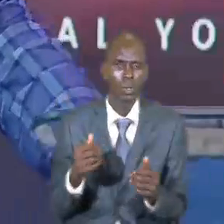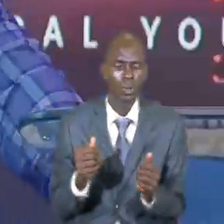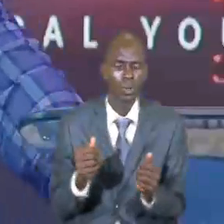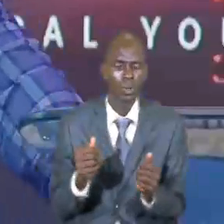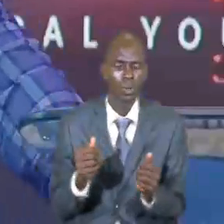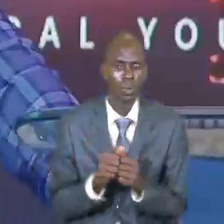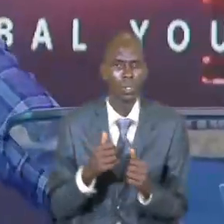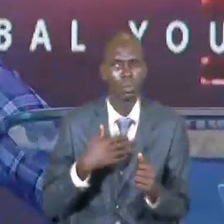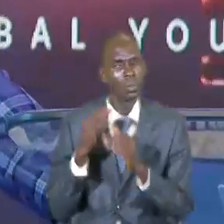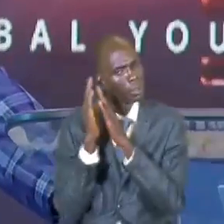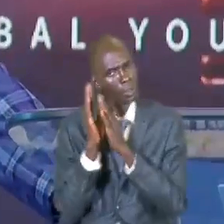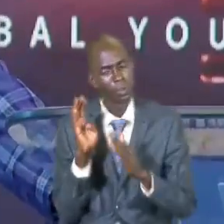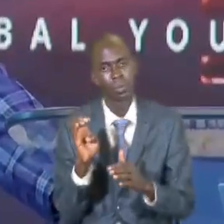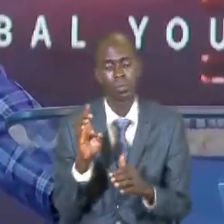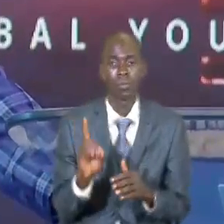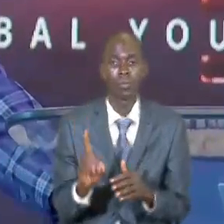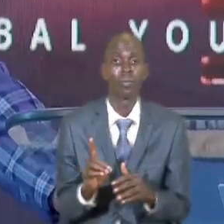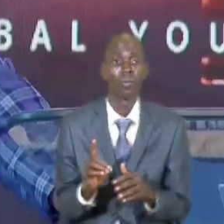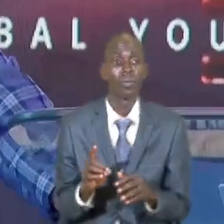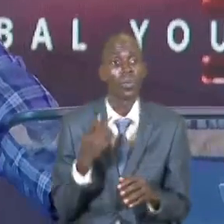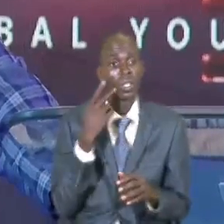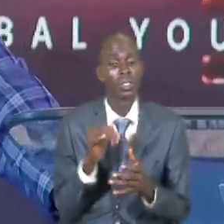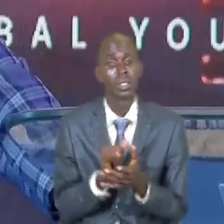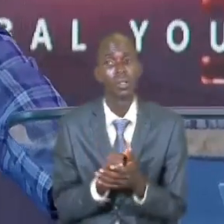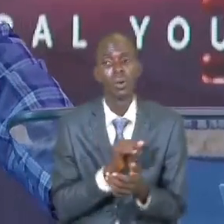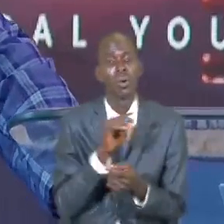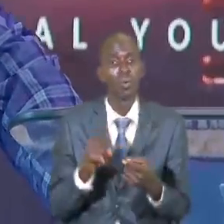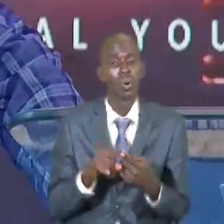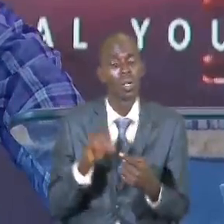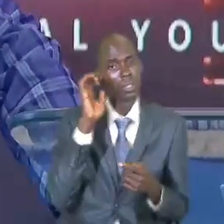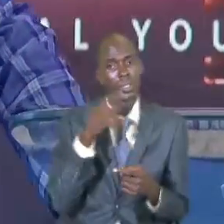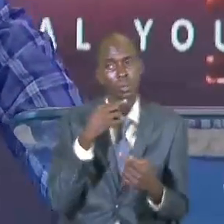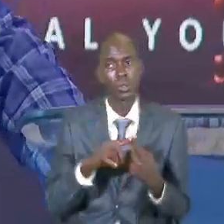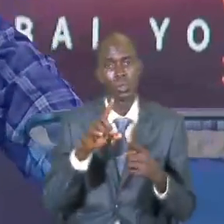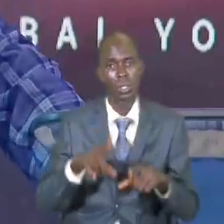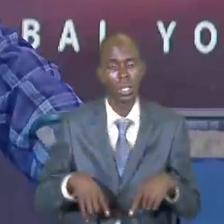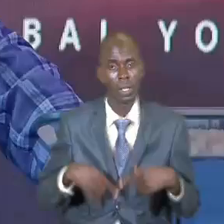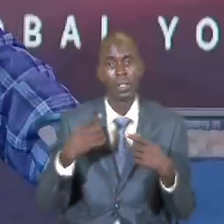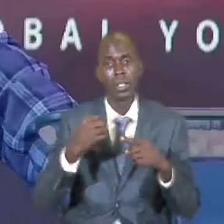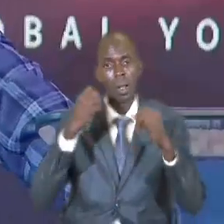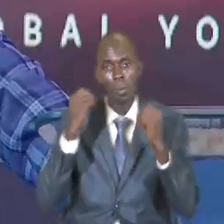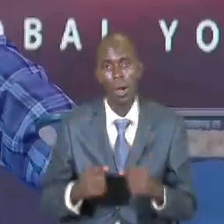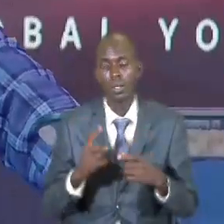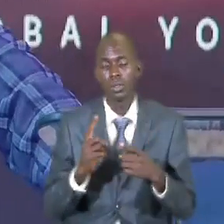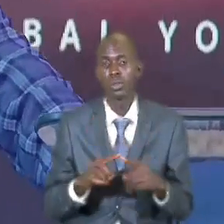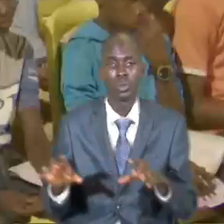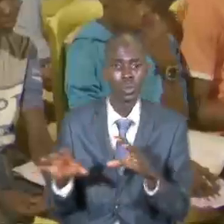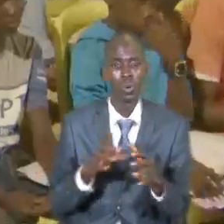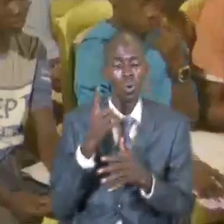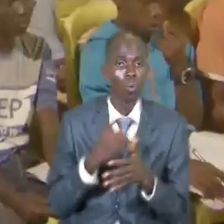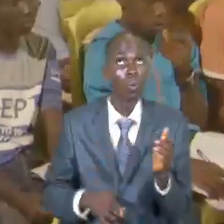that. When he speaks to your life, the power to do what he has said, it will